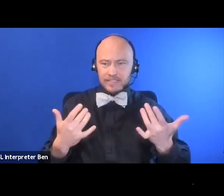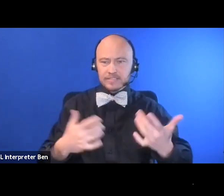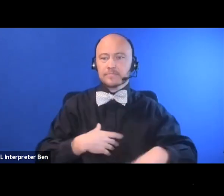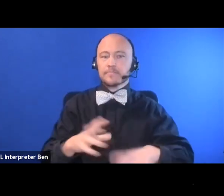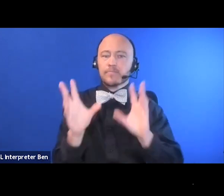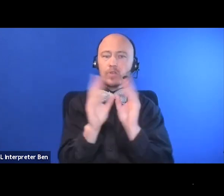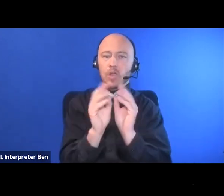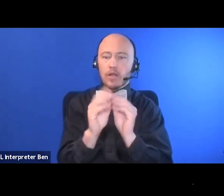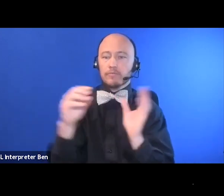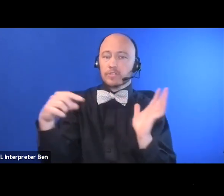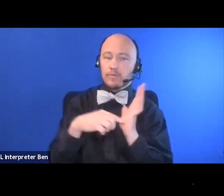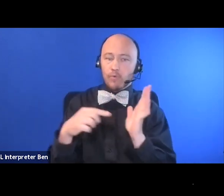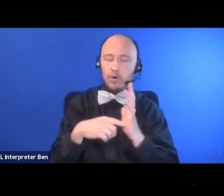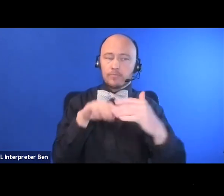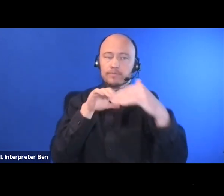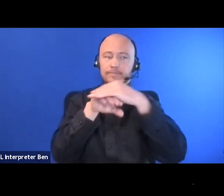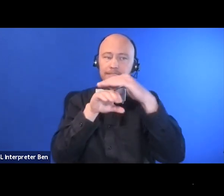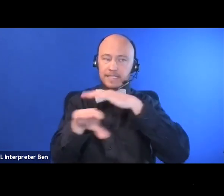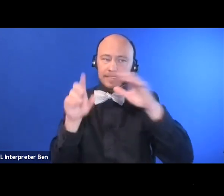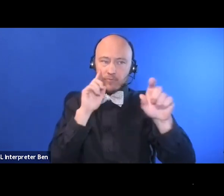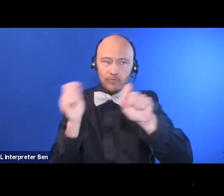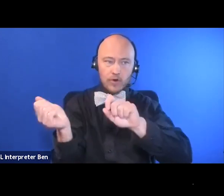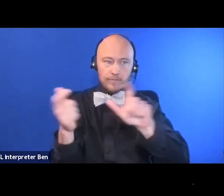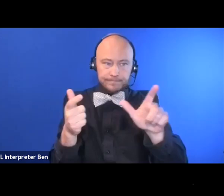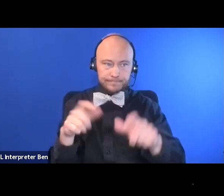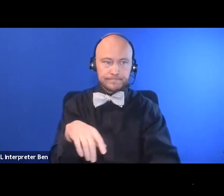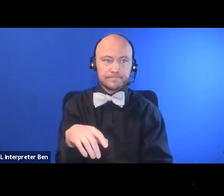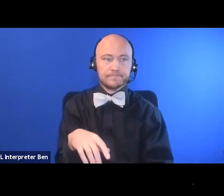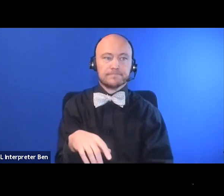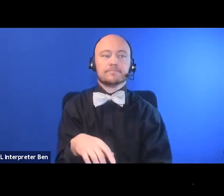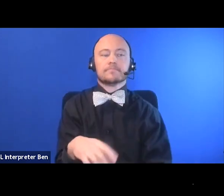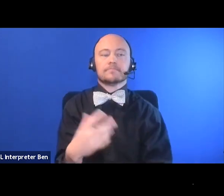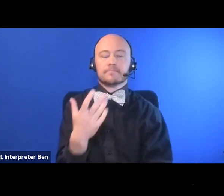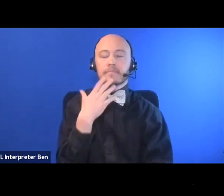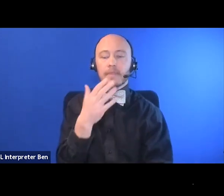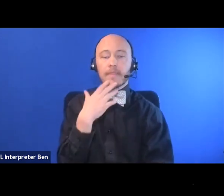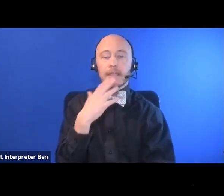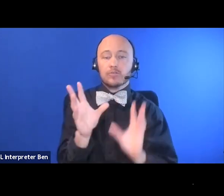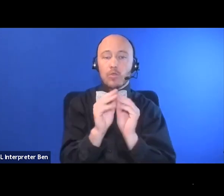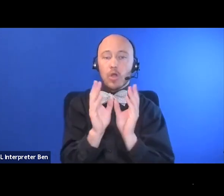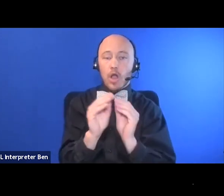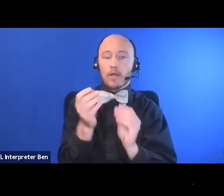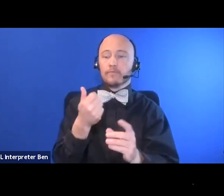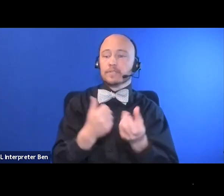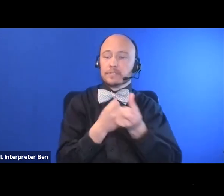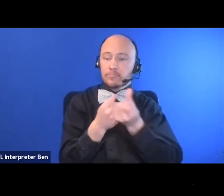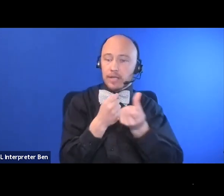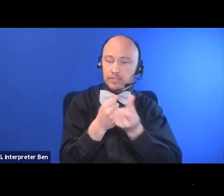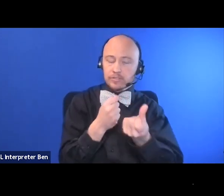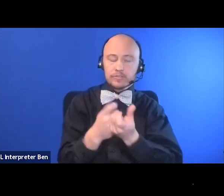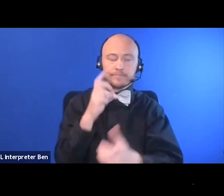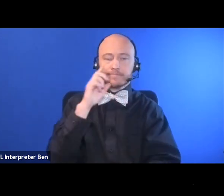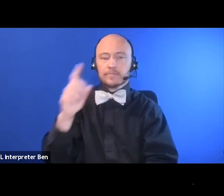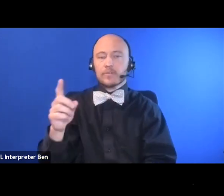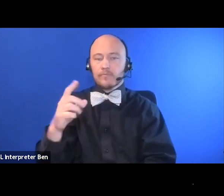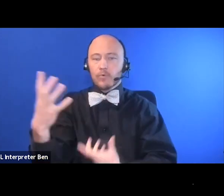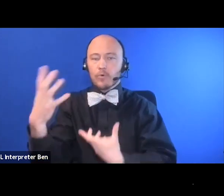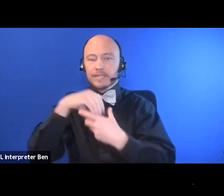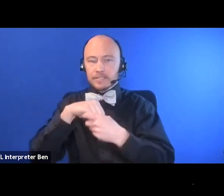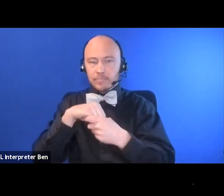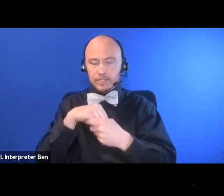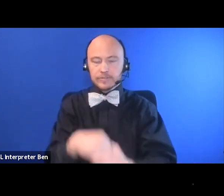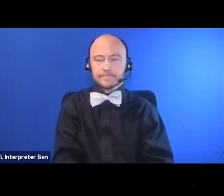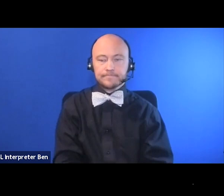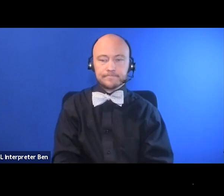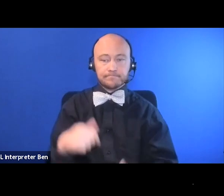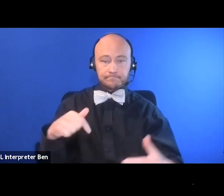conference affordable and accessible. A thank you to all our conference sponsors and partners for their support and participation.